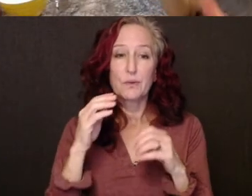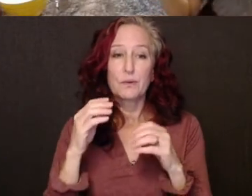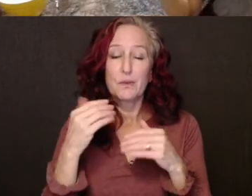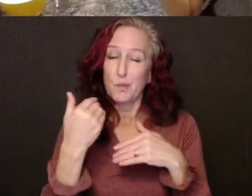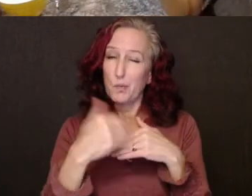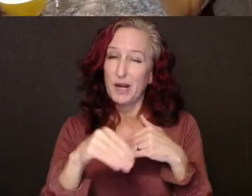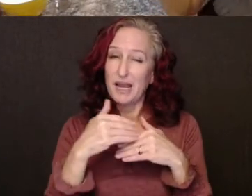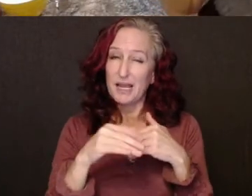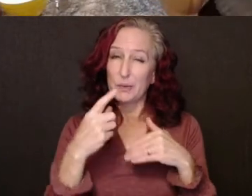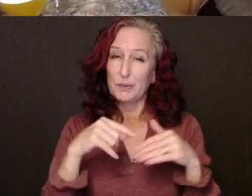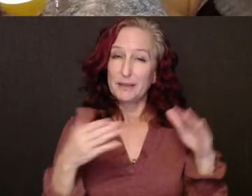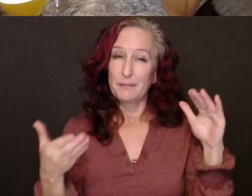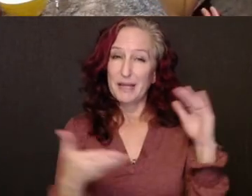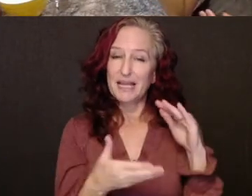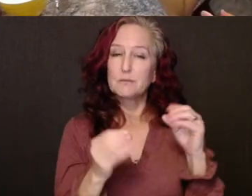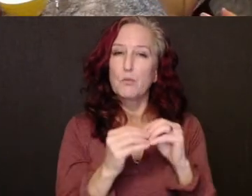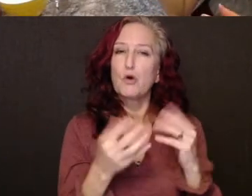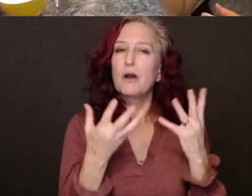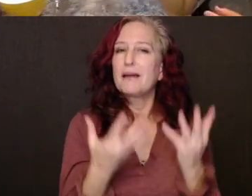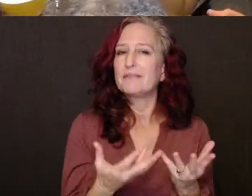our pan dulce.